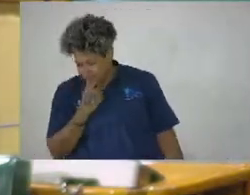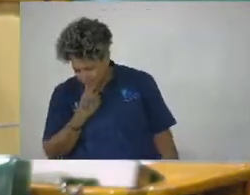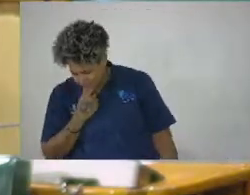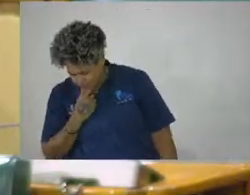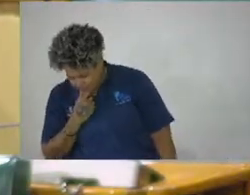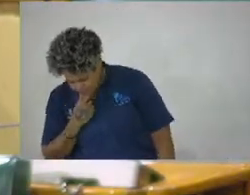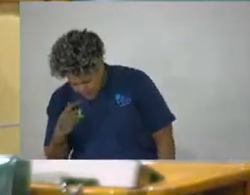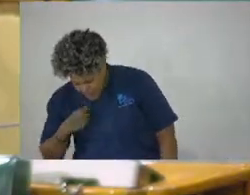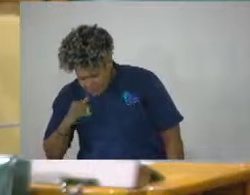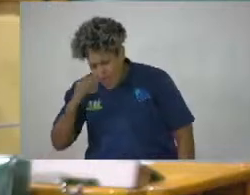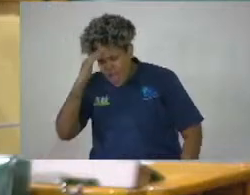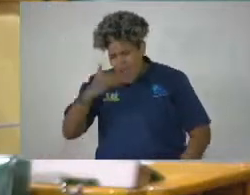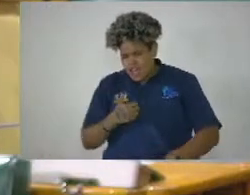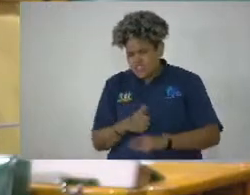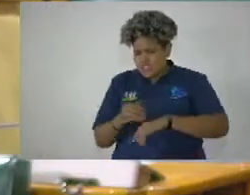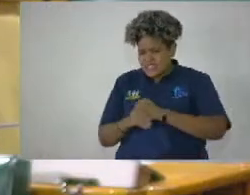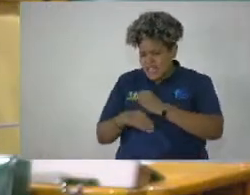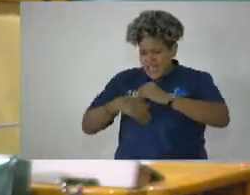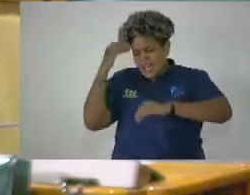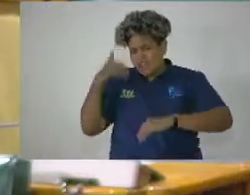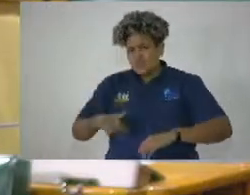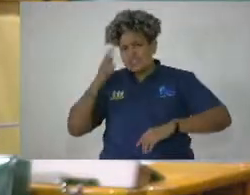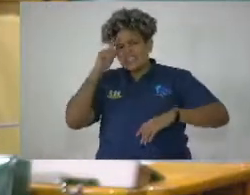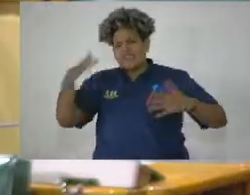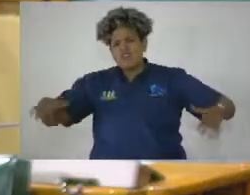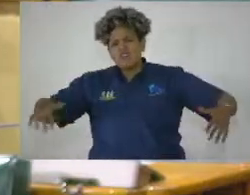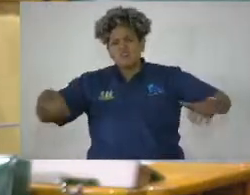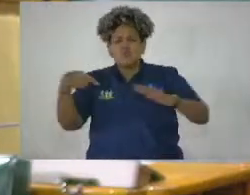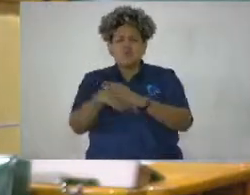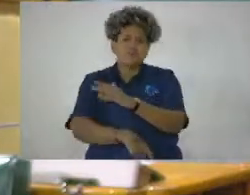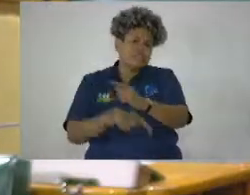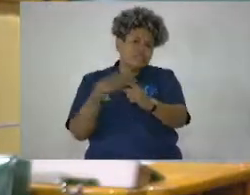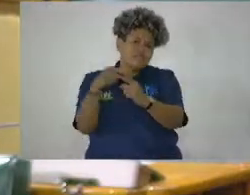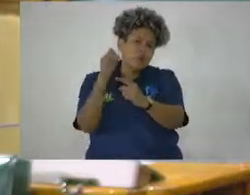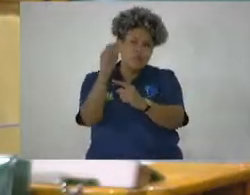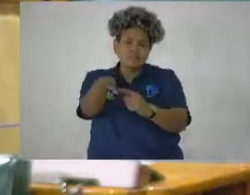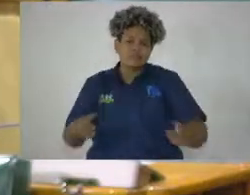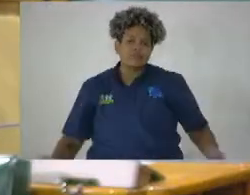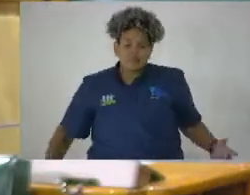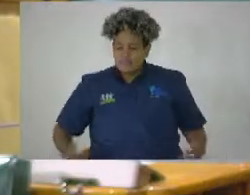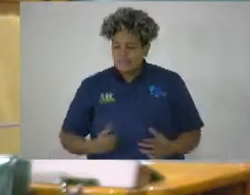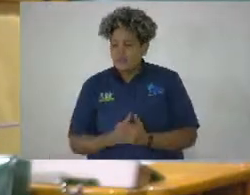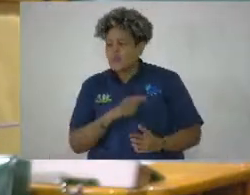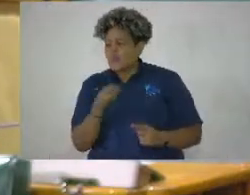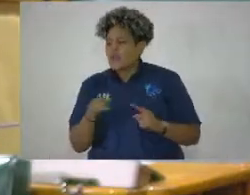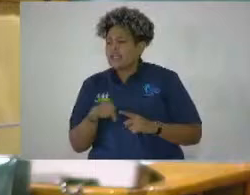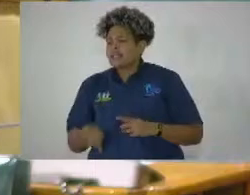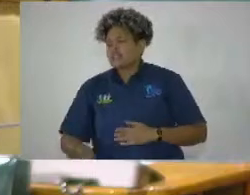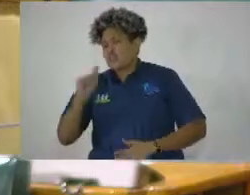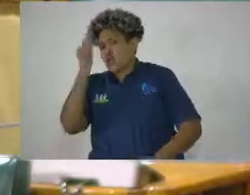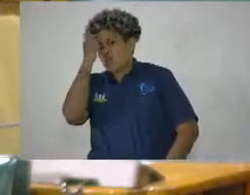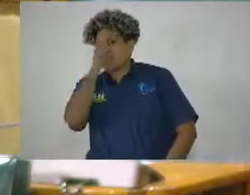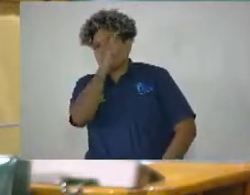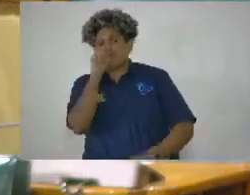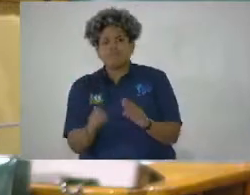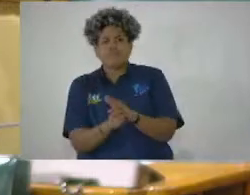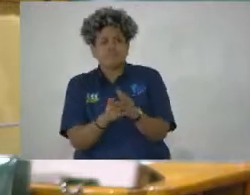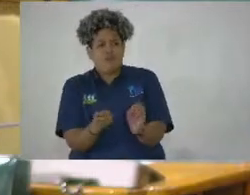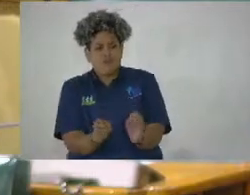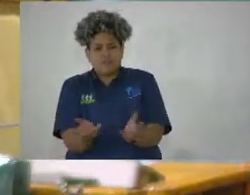I'm introducing this for a substantive point. When this government came into